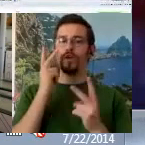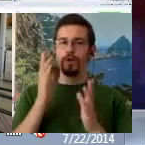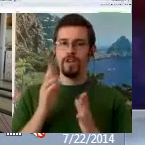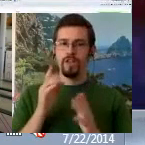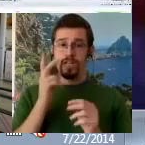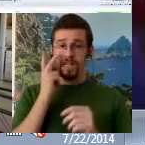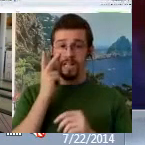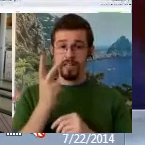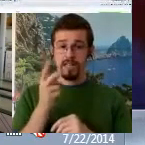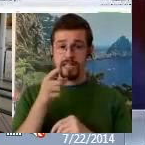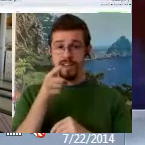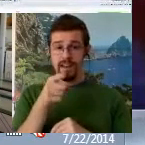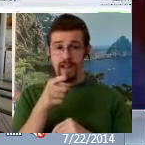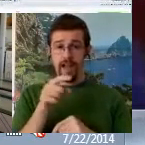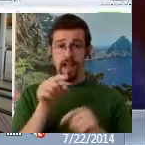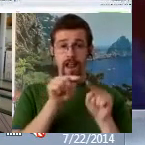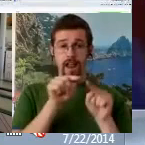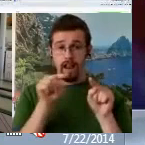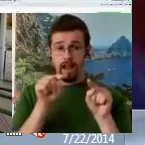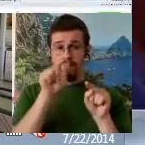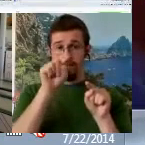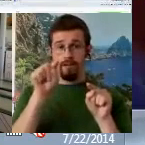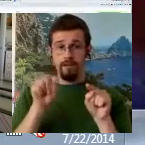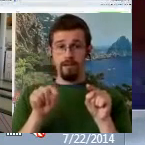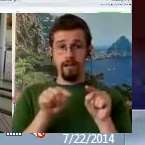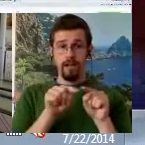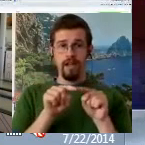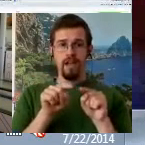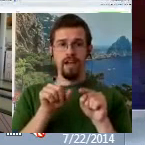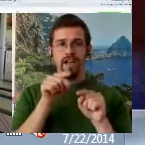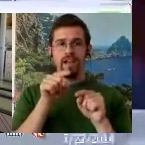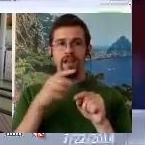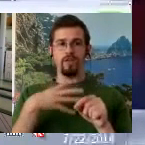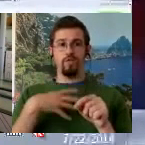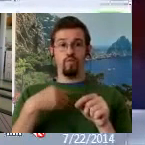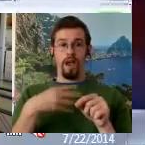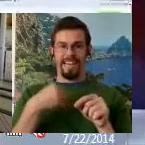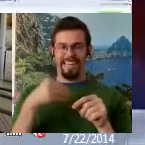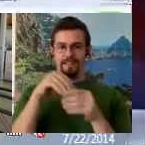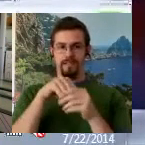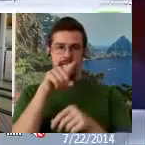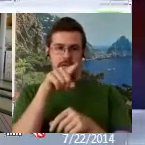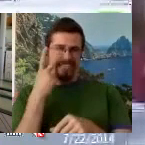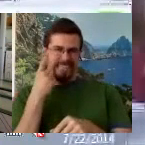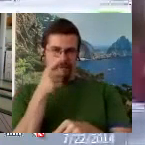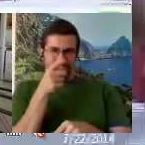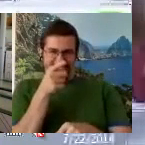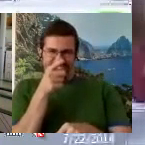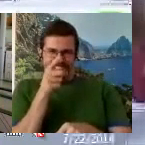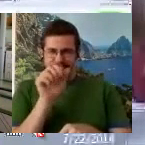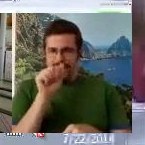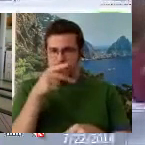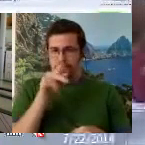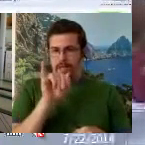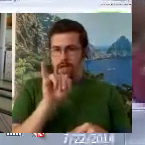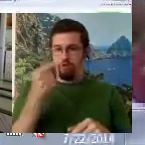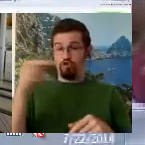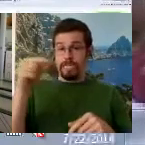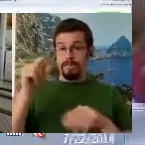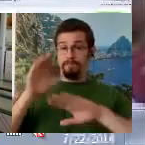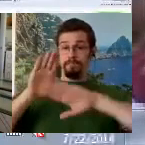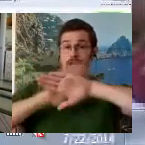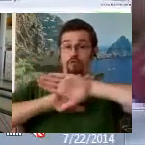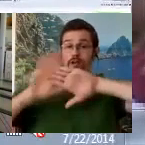the line is black and the fill for the hand is white. Yes, that makes it clear. With the green background, we can really